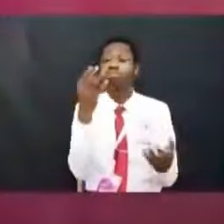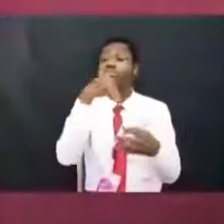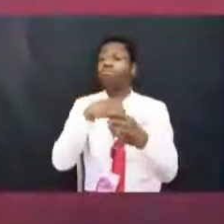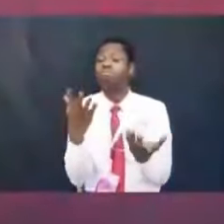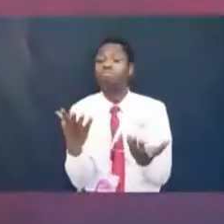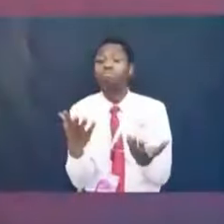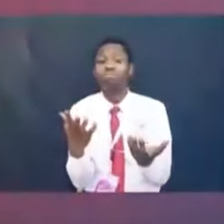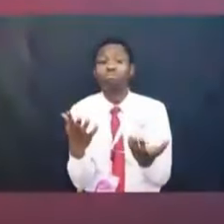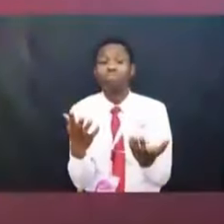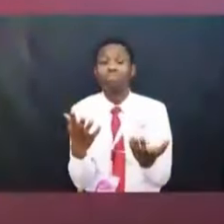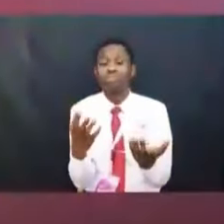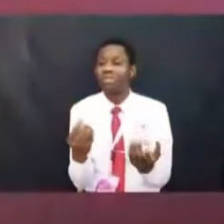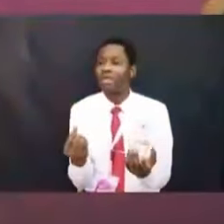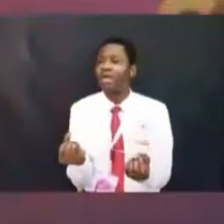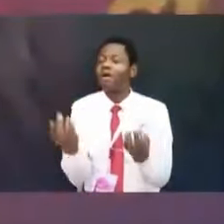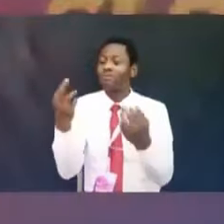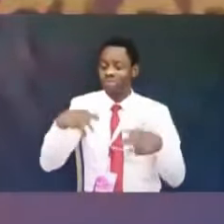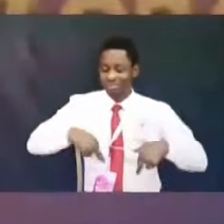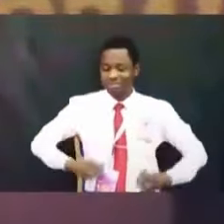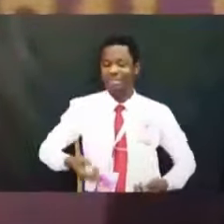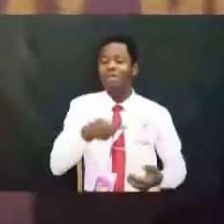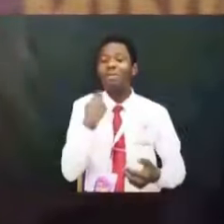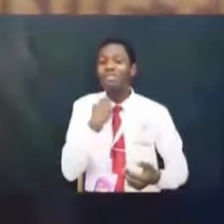How many of our retired ministers